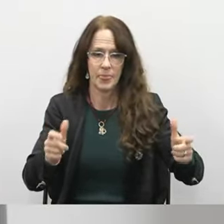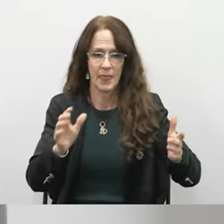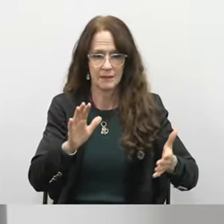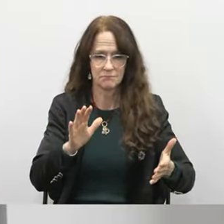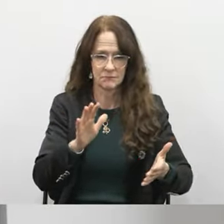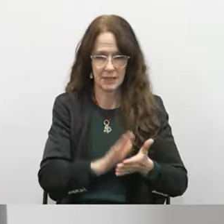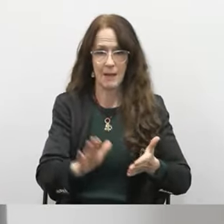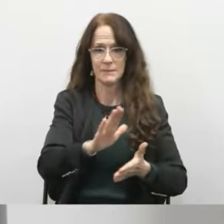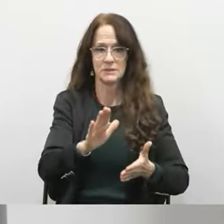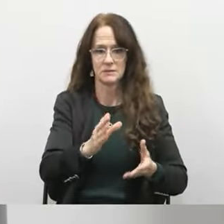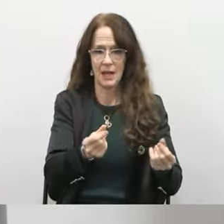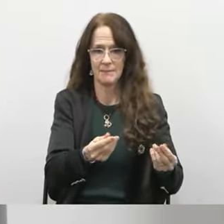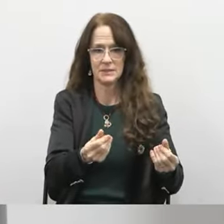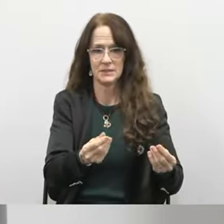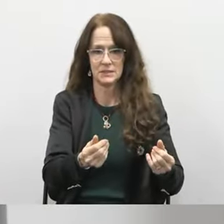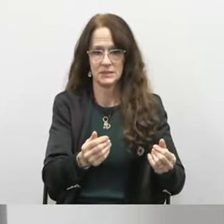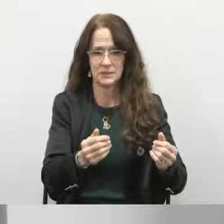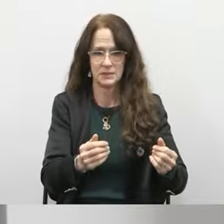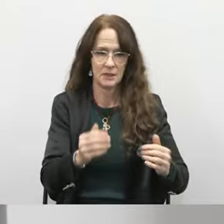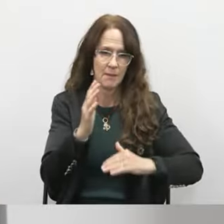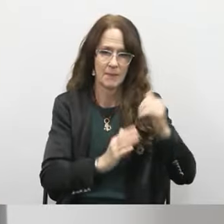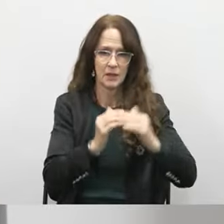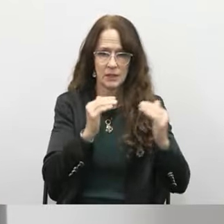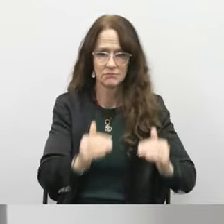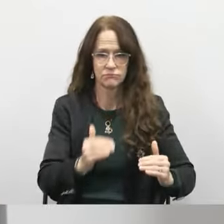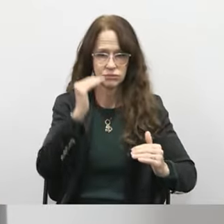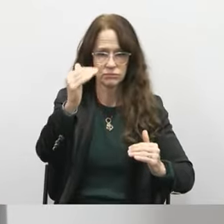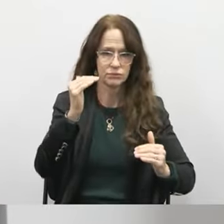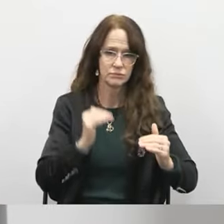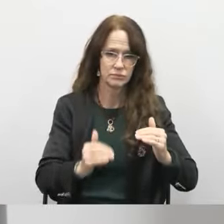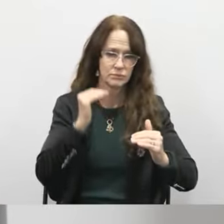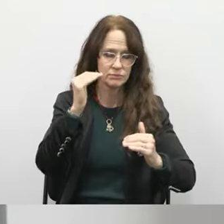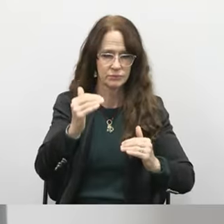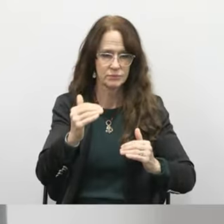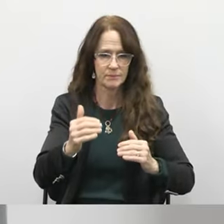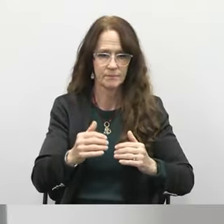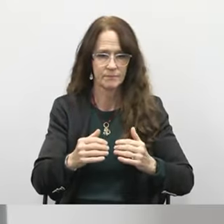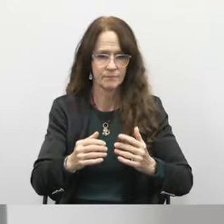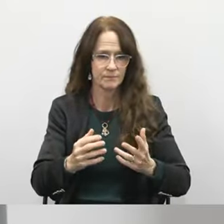campus, 2-story buildings,